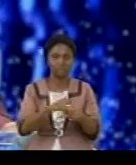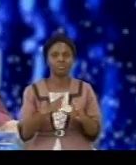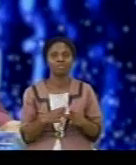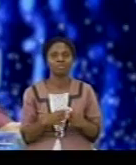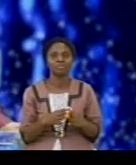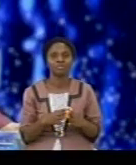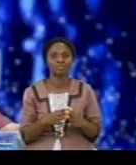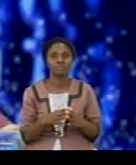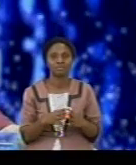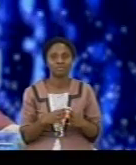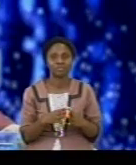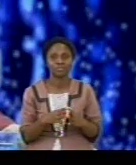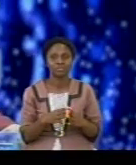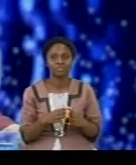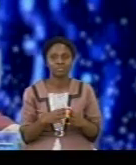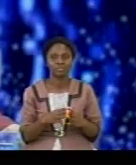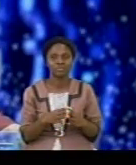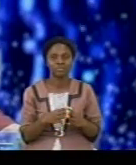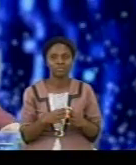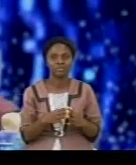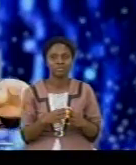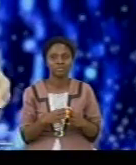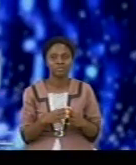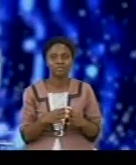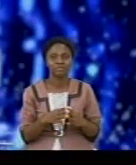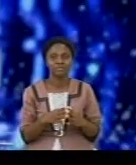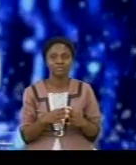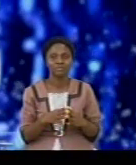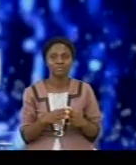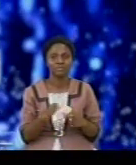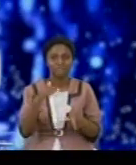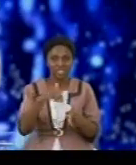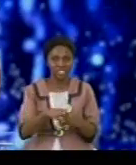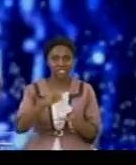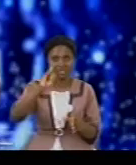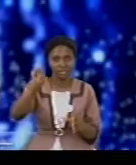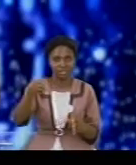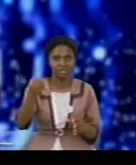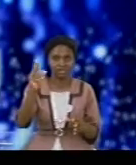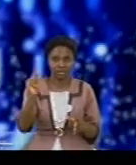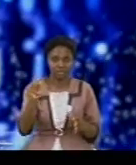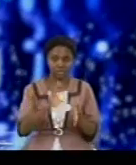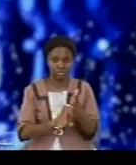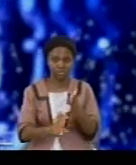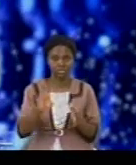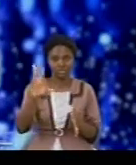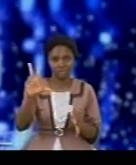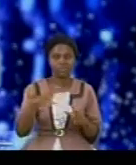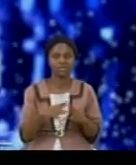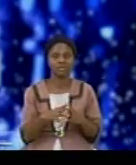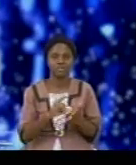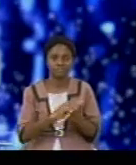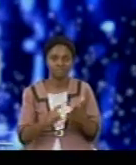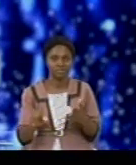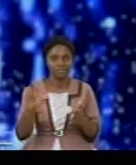What practical steps do we then take? In John chapter 3, verse 3.